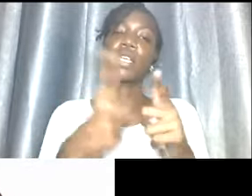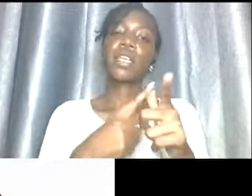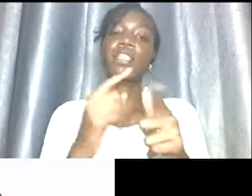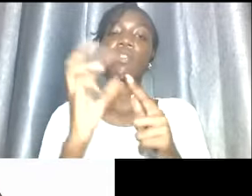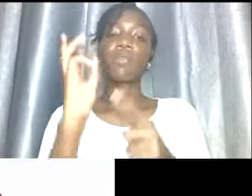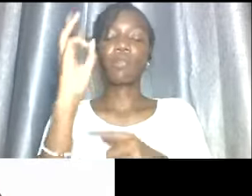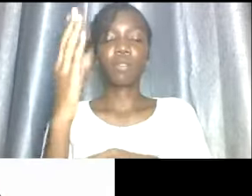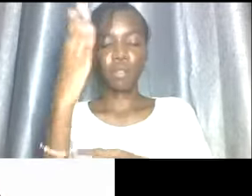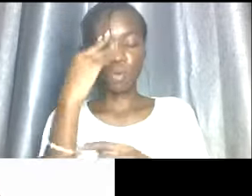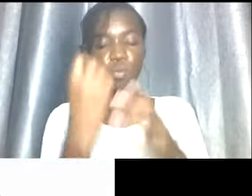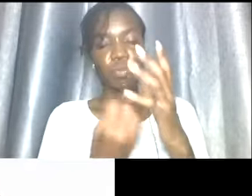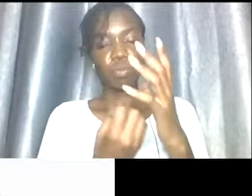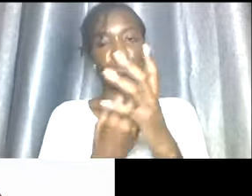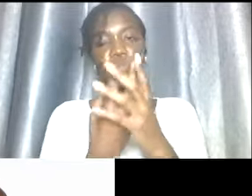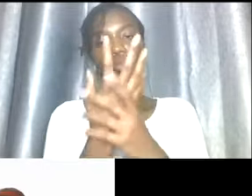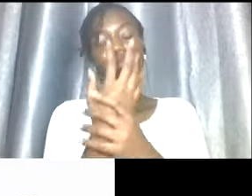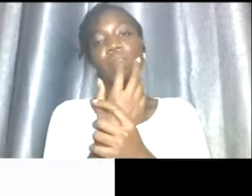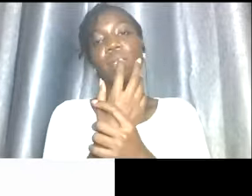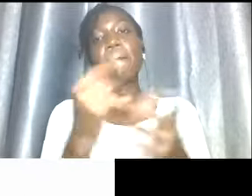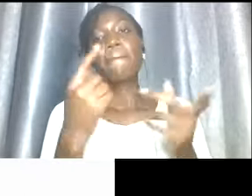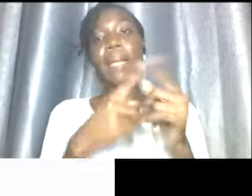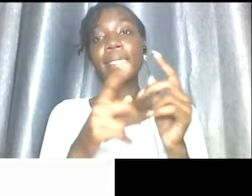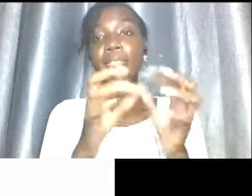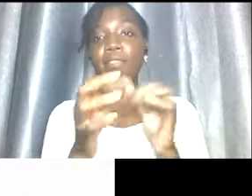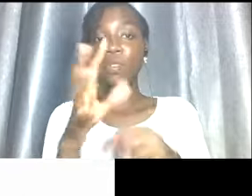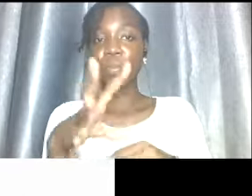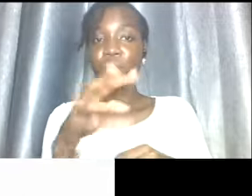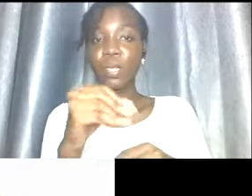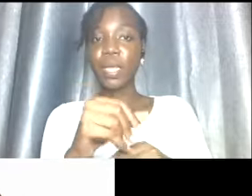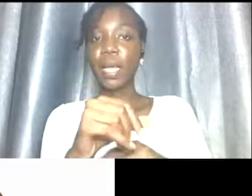grow. When we take a punch,